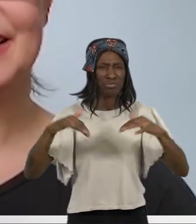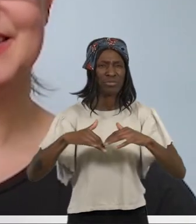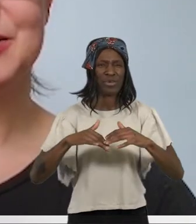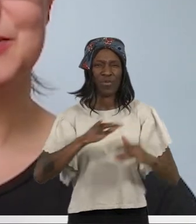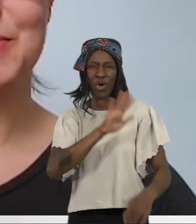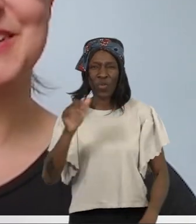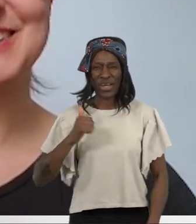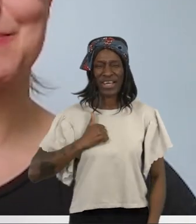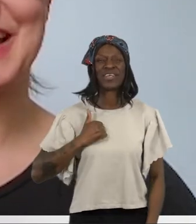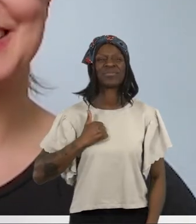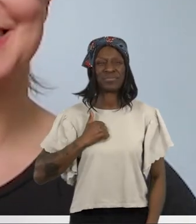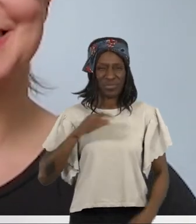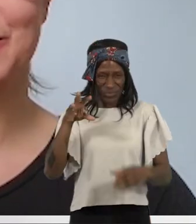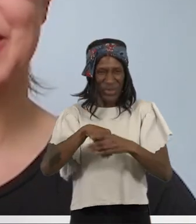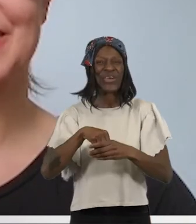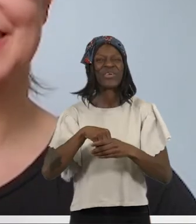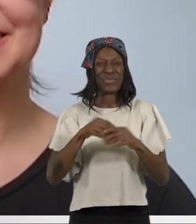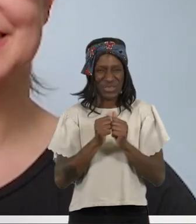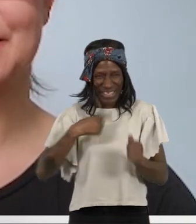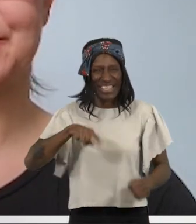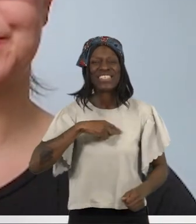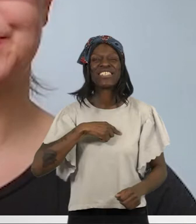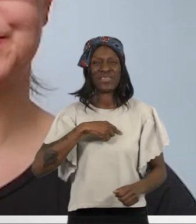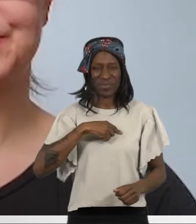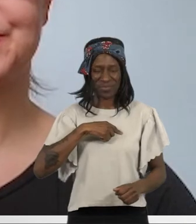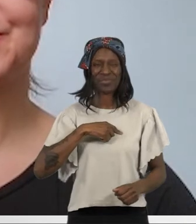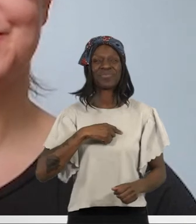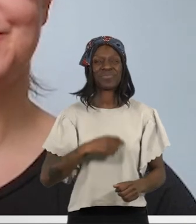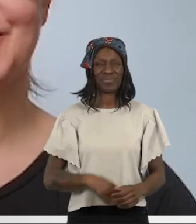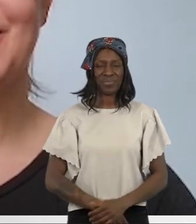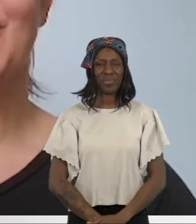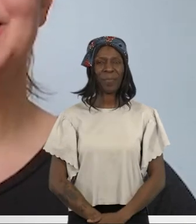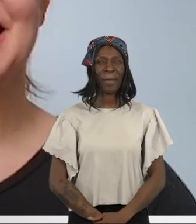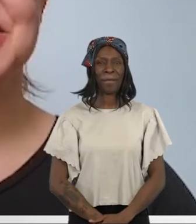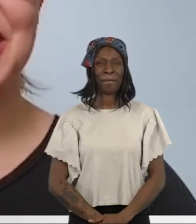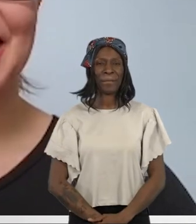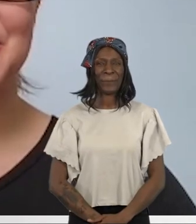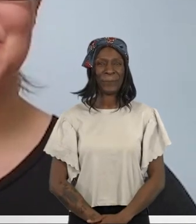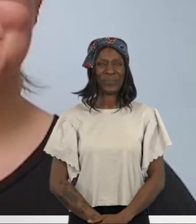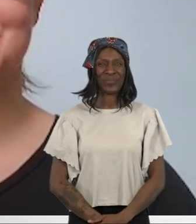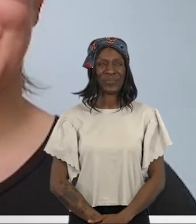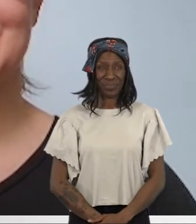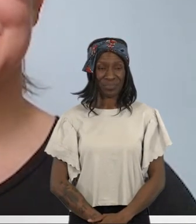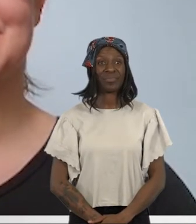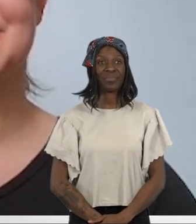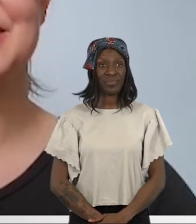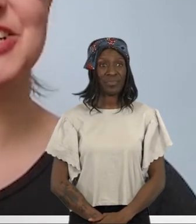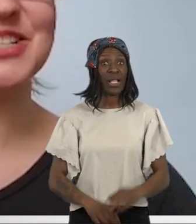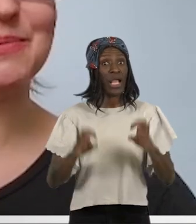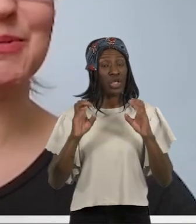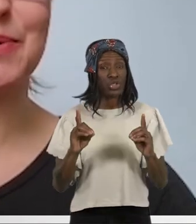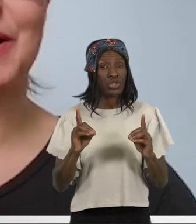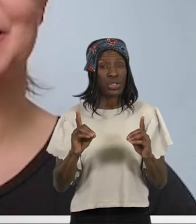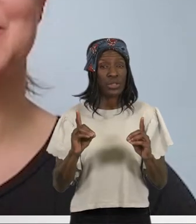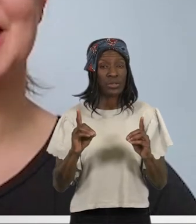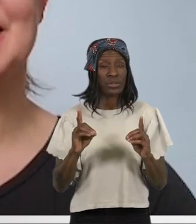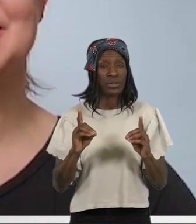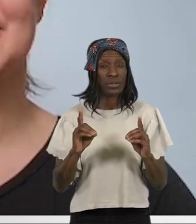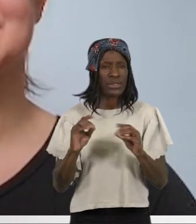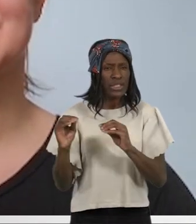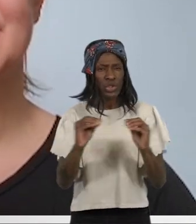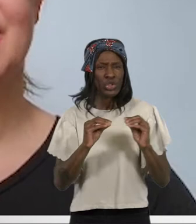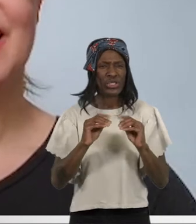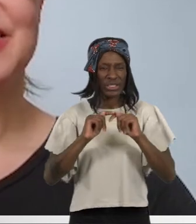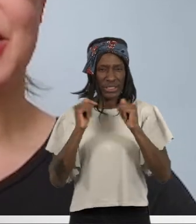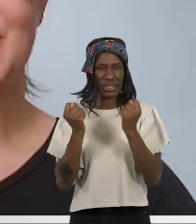Canada to participate in this with us. On the educational front, the teaching team of Propeller